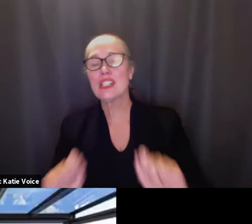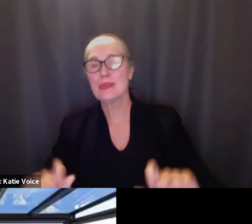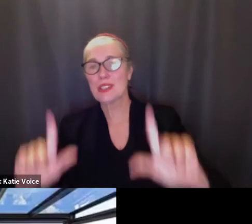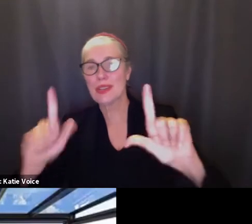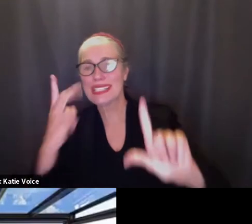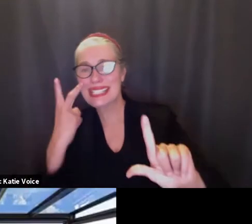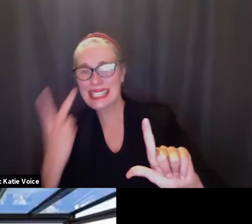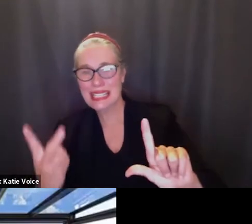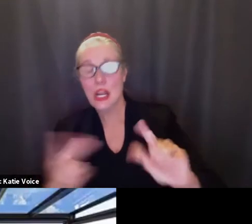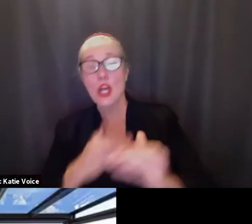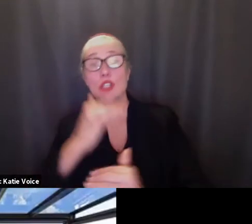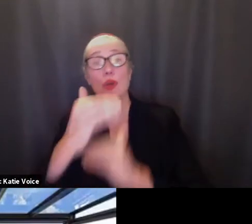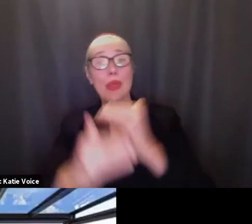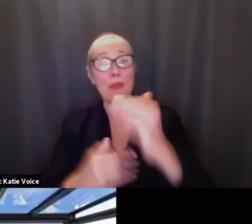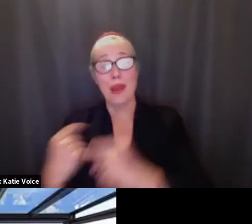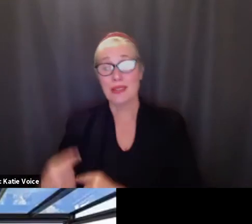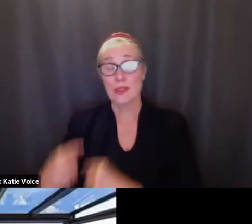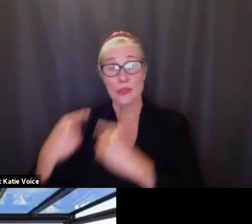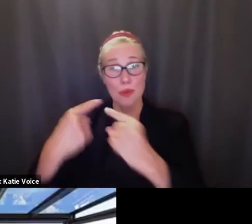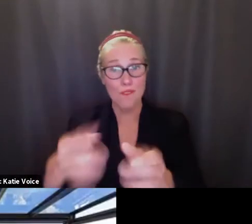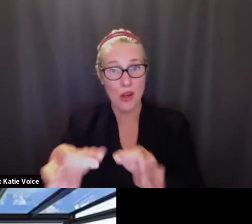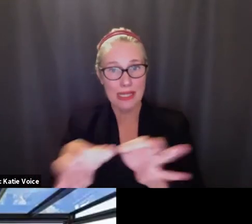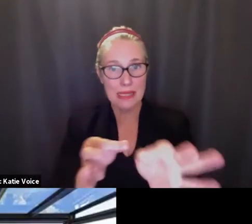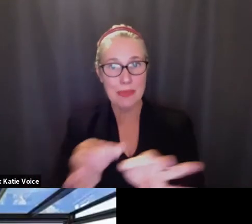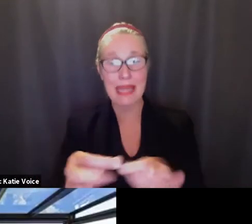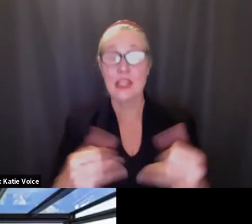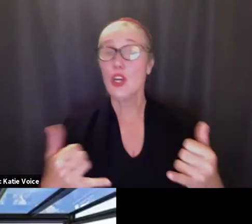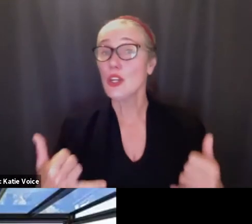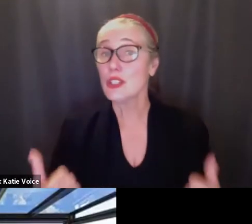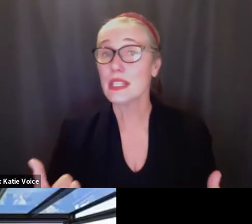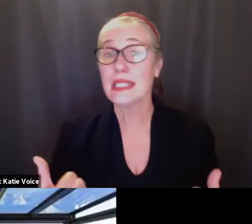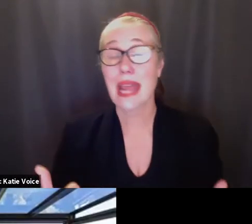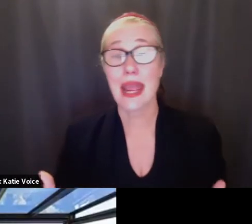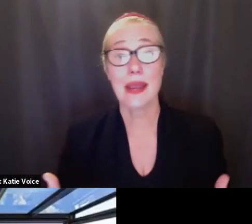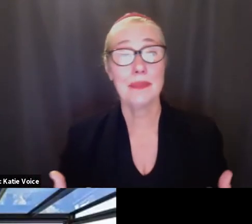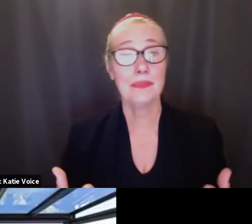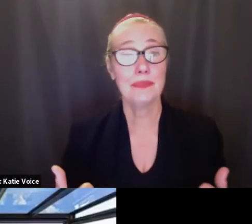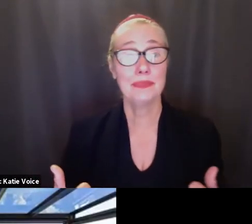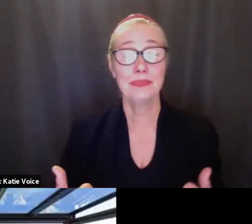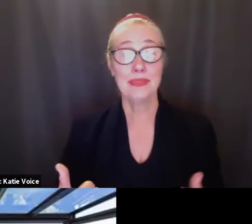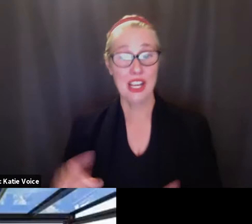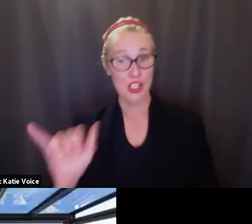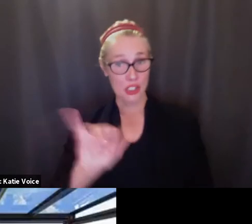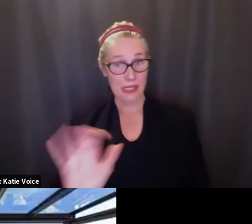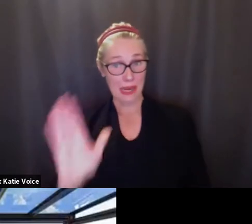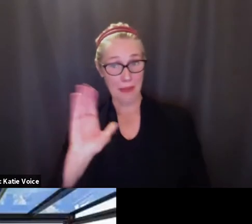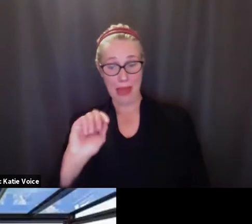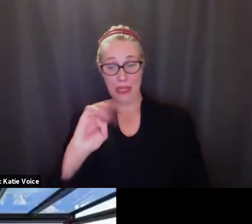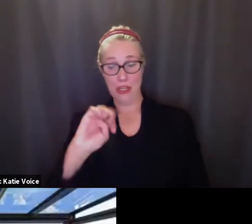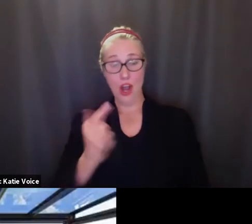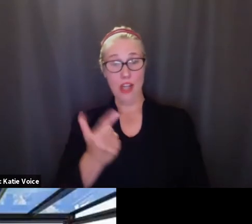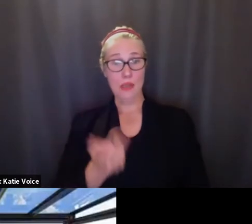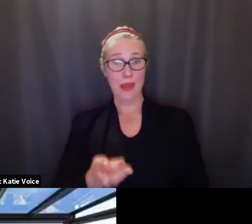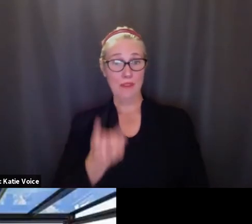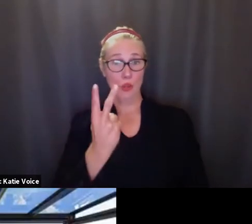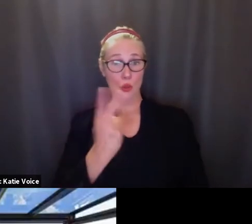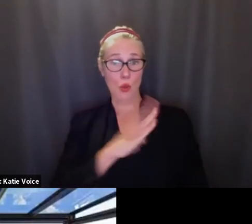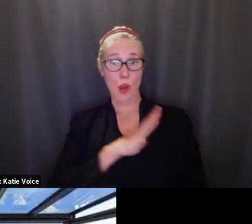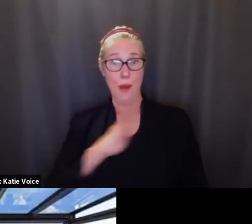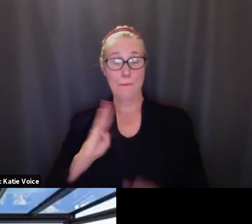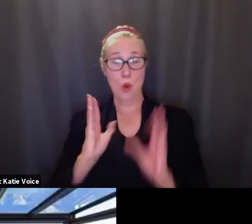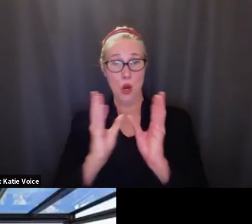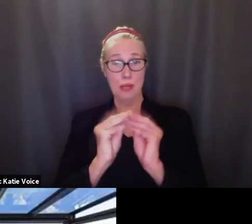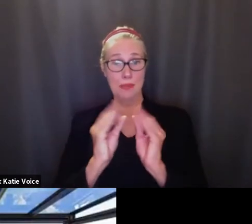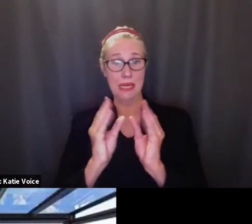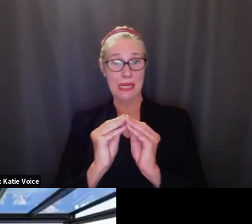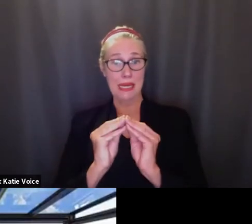the process so far and so to date um and this started back in august we've had two board meetings where essentially